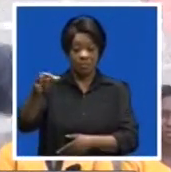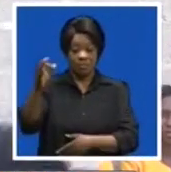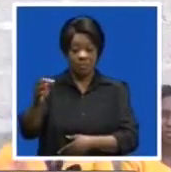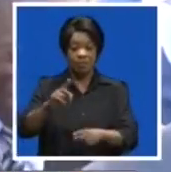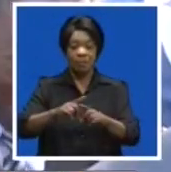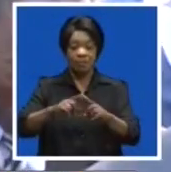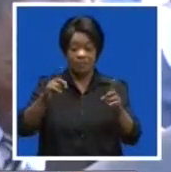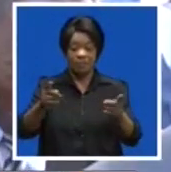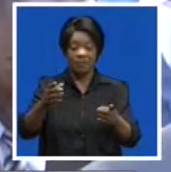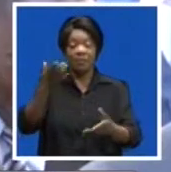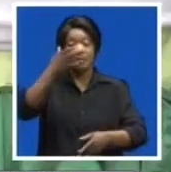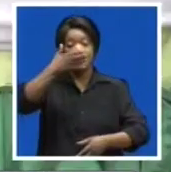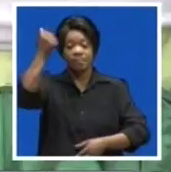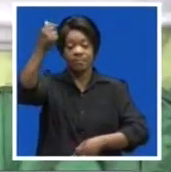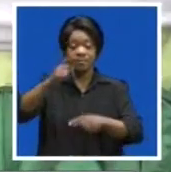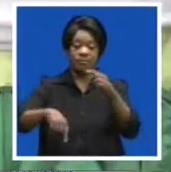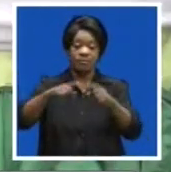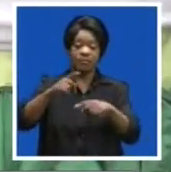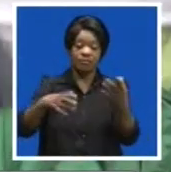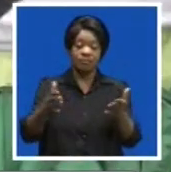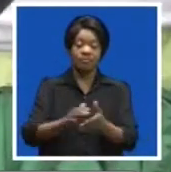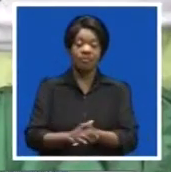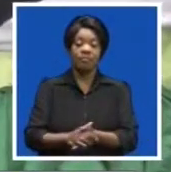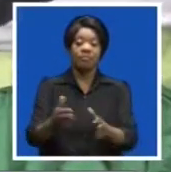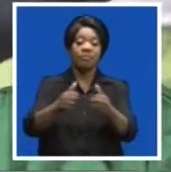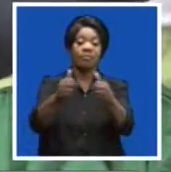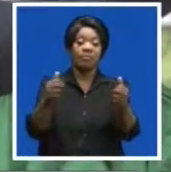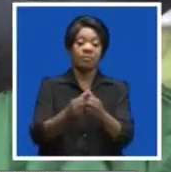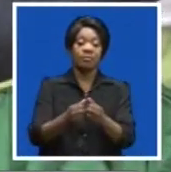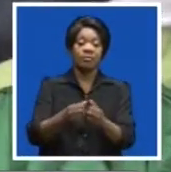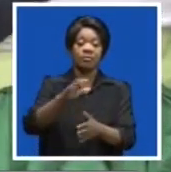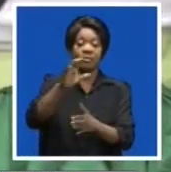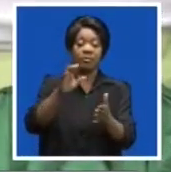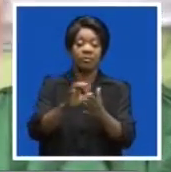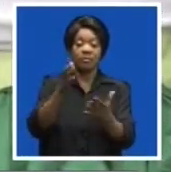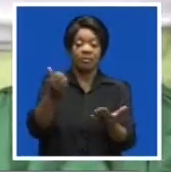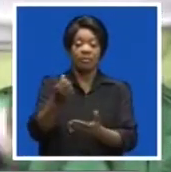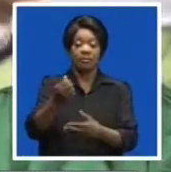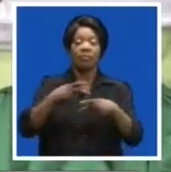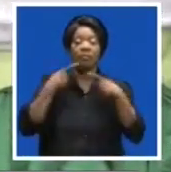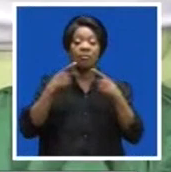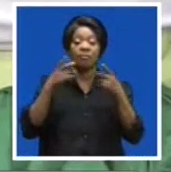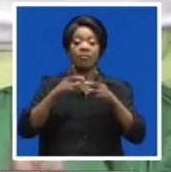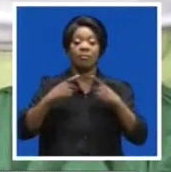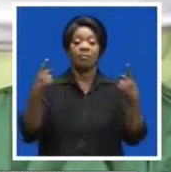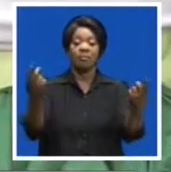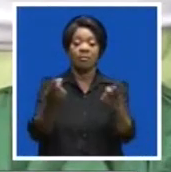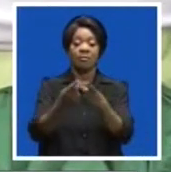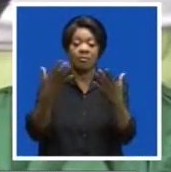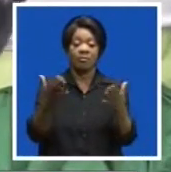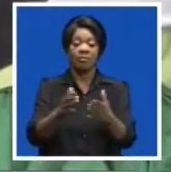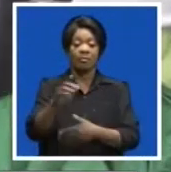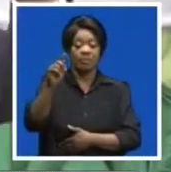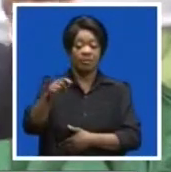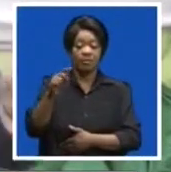of my best friends here. Earlier in his sermon, Choma East Mission District Pastor Ferdinand Shingalidi emphasized the need